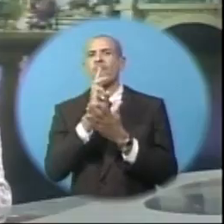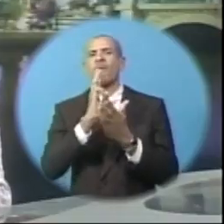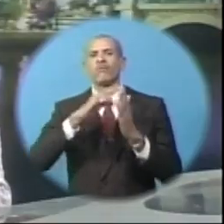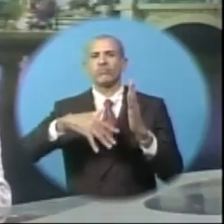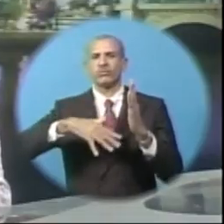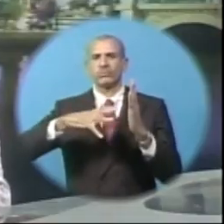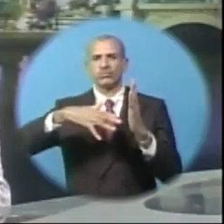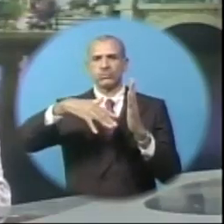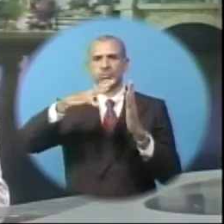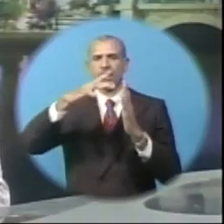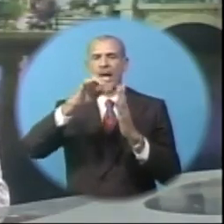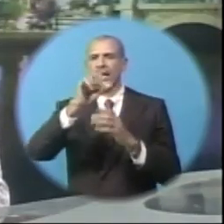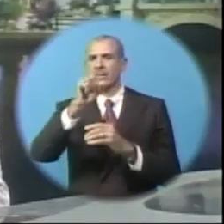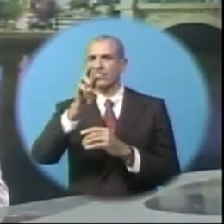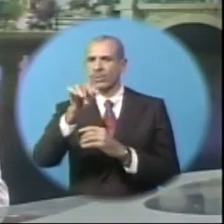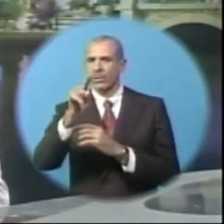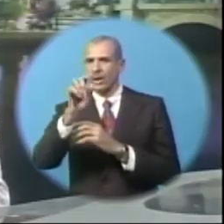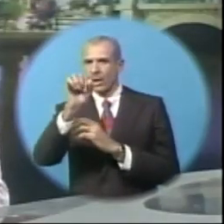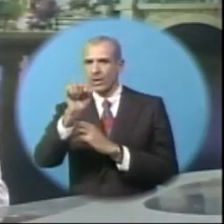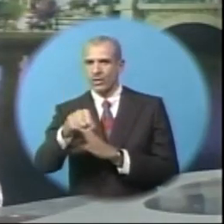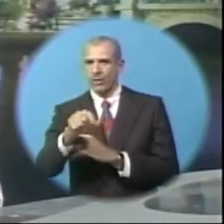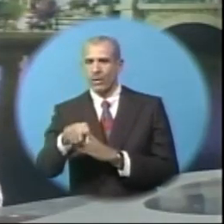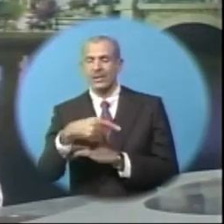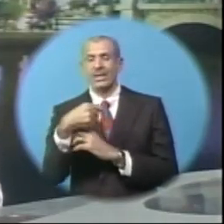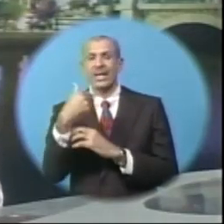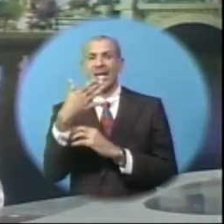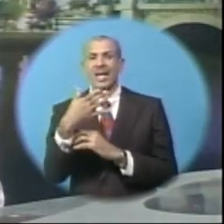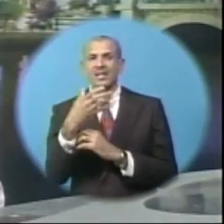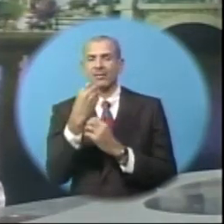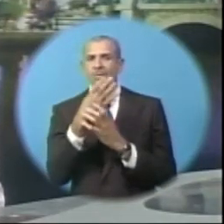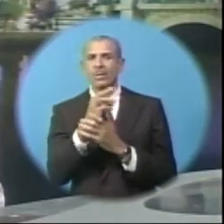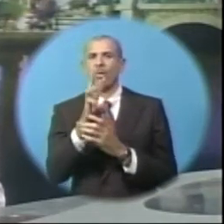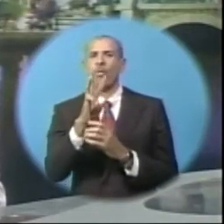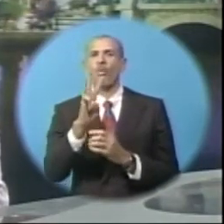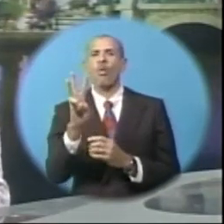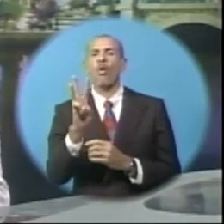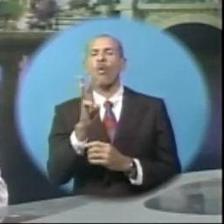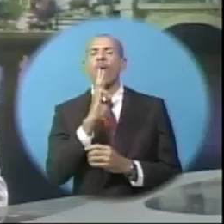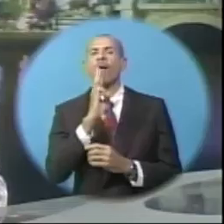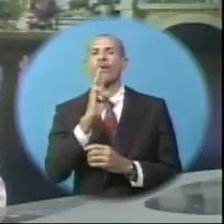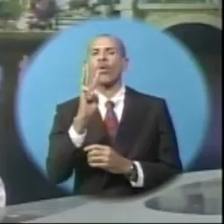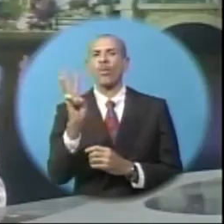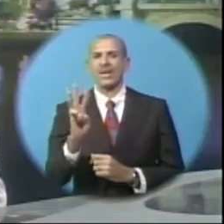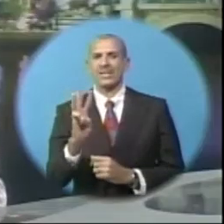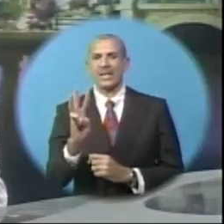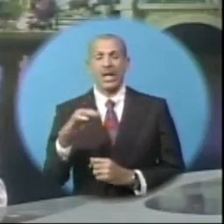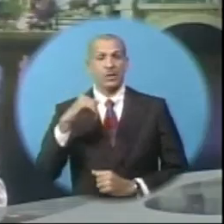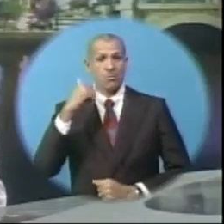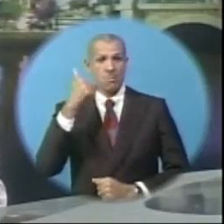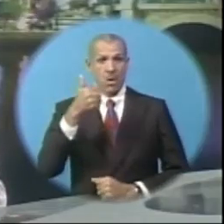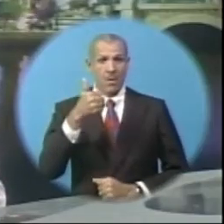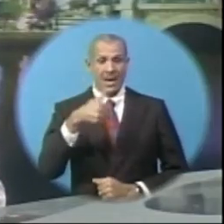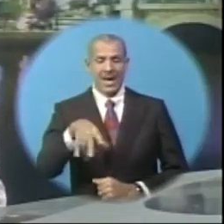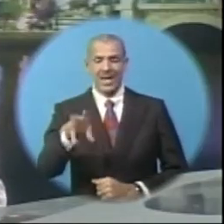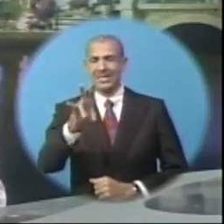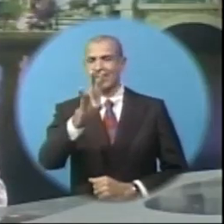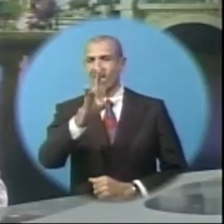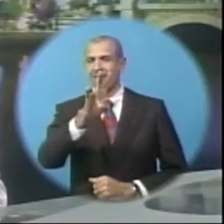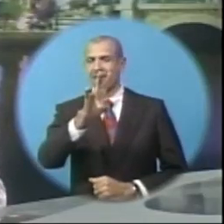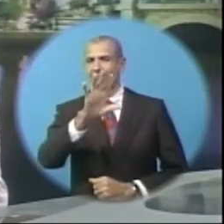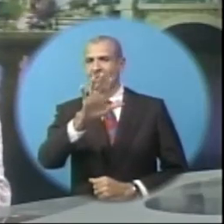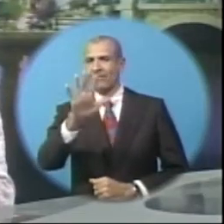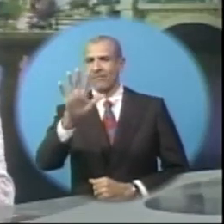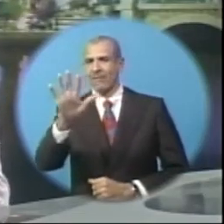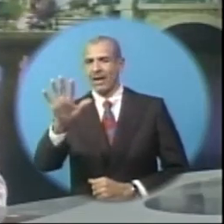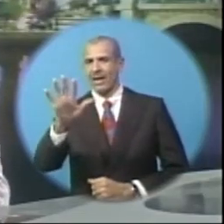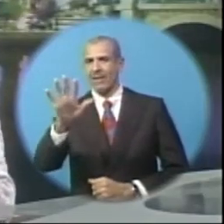about sewage on the South Coast on the next edition of Water Wednesdays. That's coming up tomorrow at 7:55 p.m.